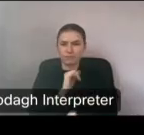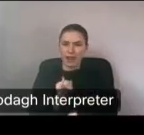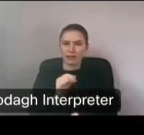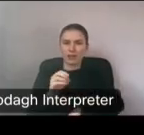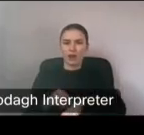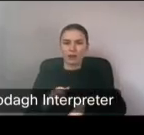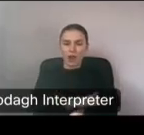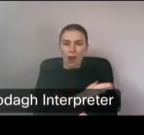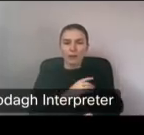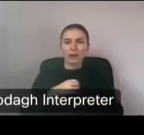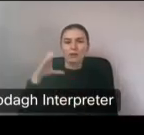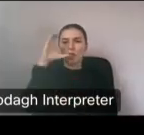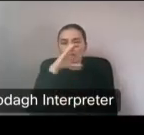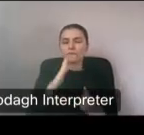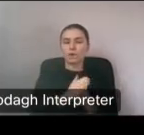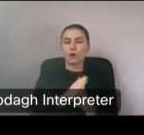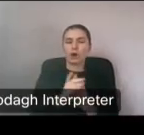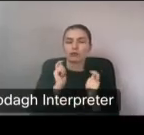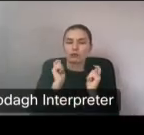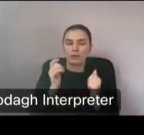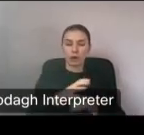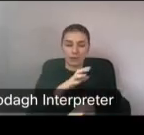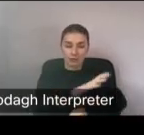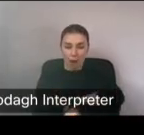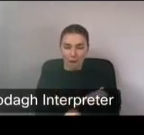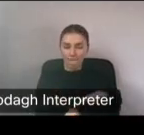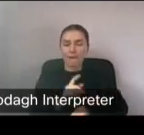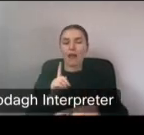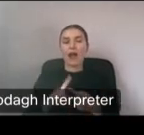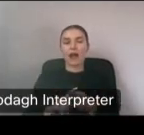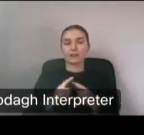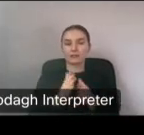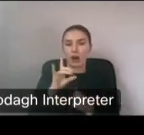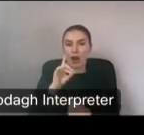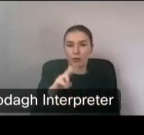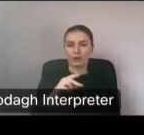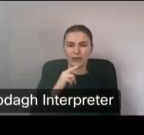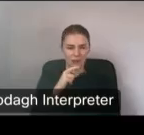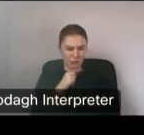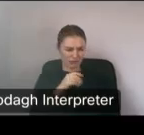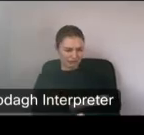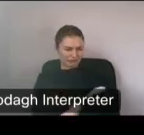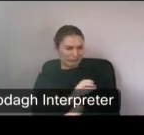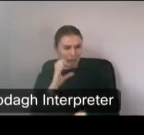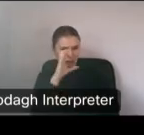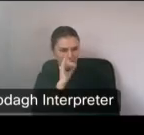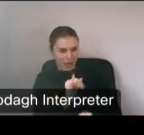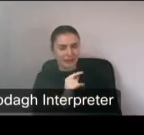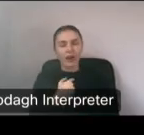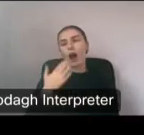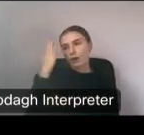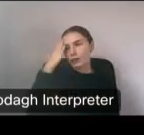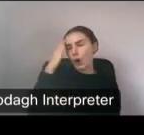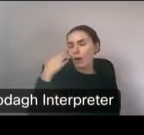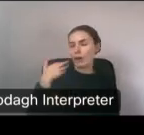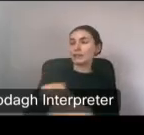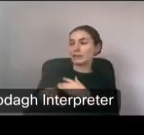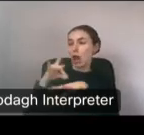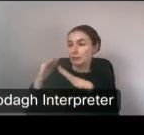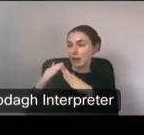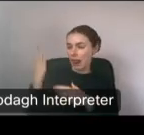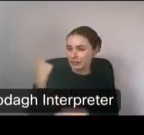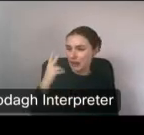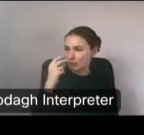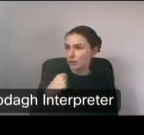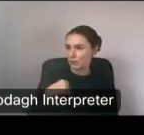heroin substitution treatment and treatment for his abscess. And I said, "Ooh, that looks nasty." And he says, "I know. I went to casualty last night." And he said, "I was